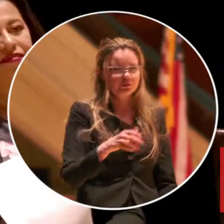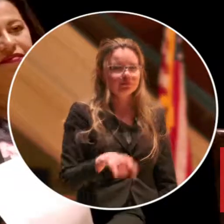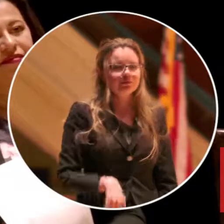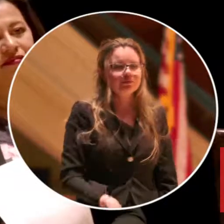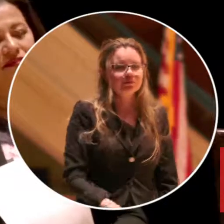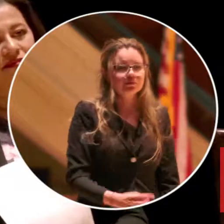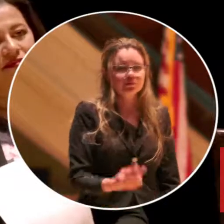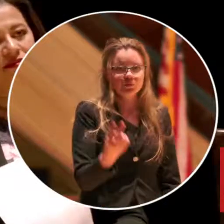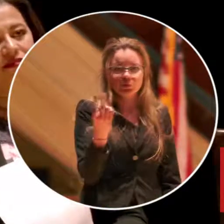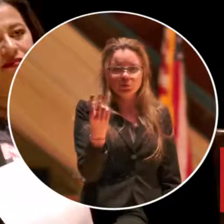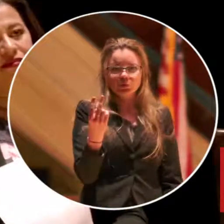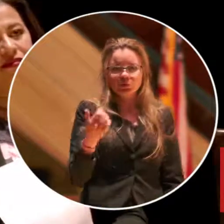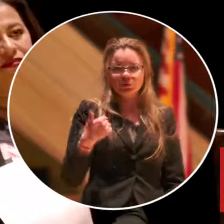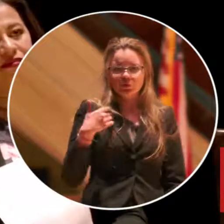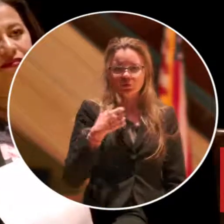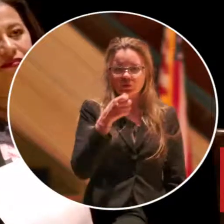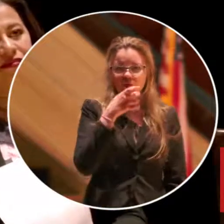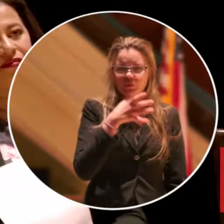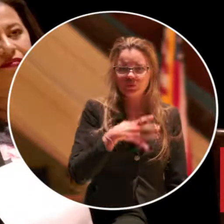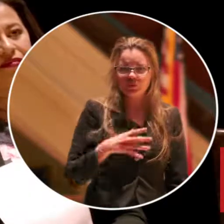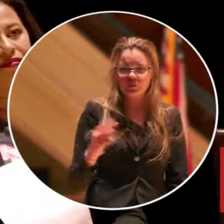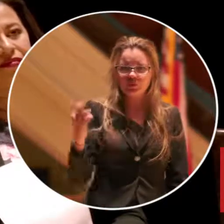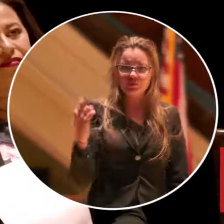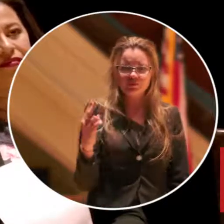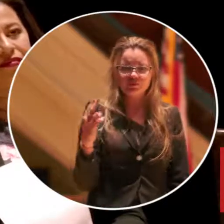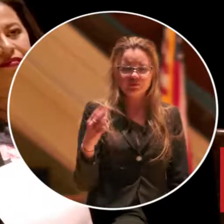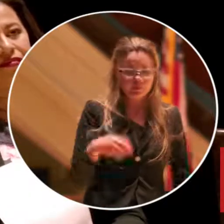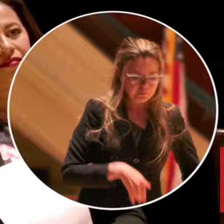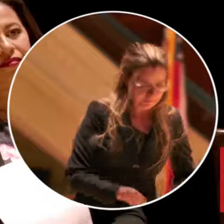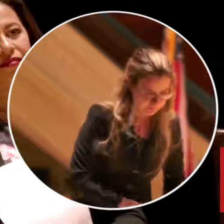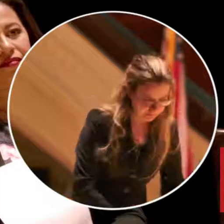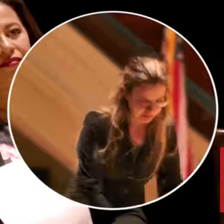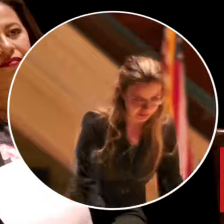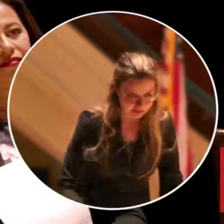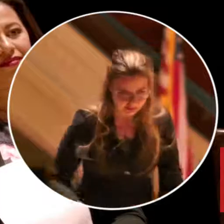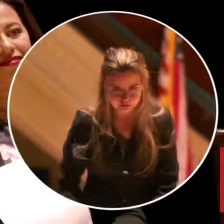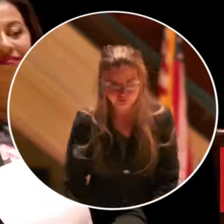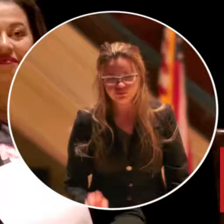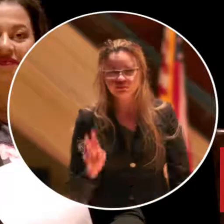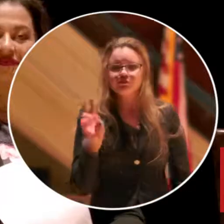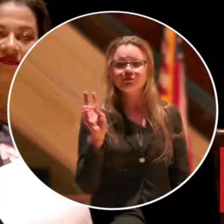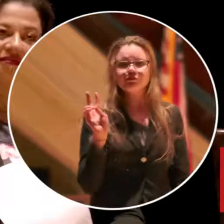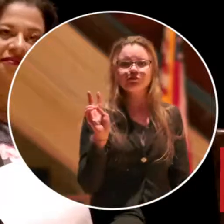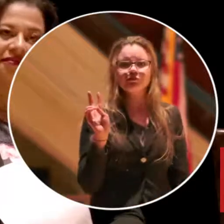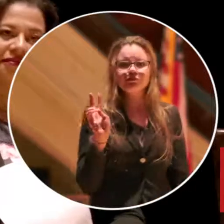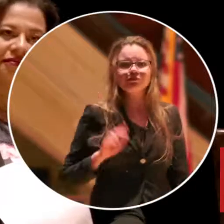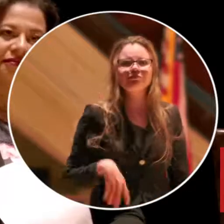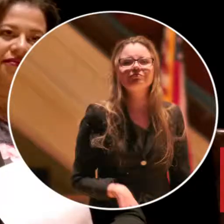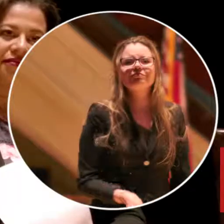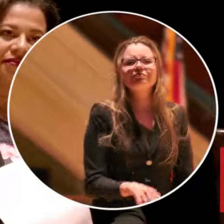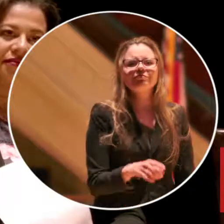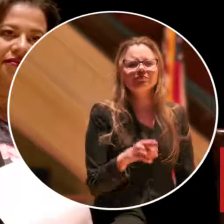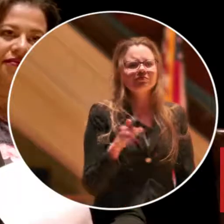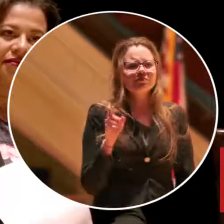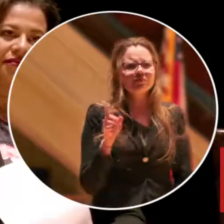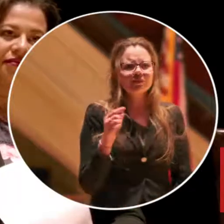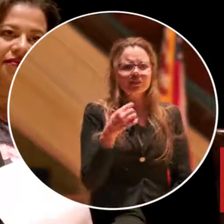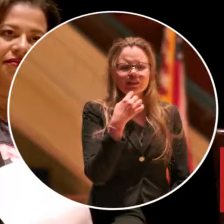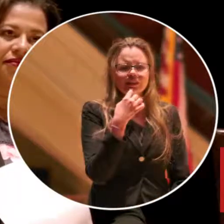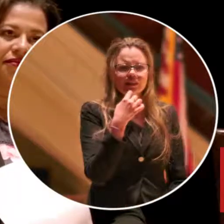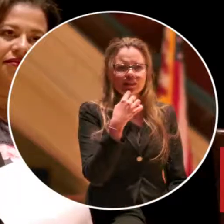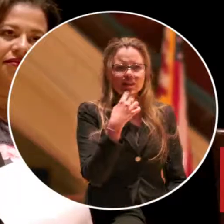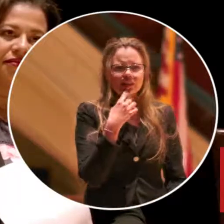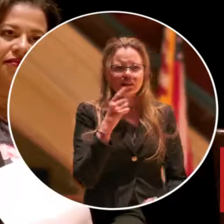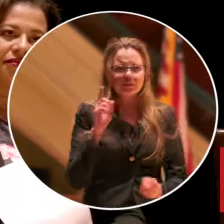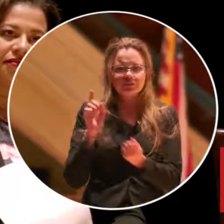young women standing on our porch, decked out in the beads and bell-bottoms of stereotypical hippies. They said they'd crossed paths with my brother